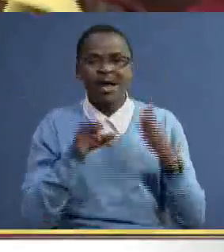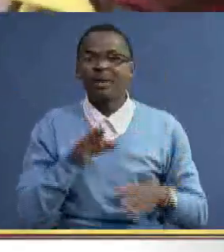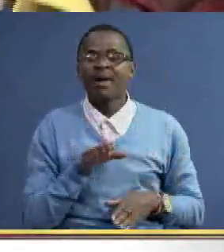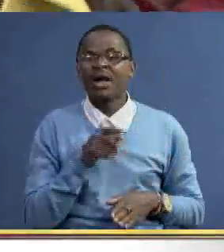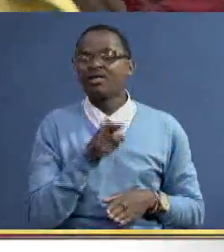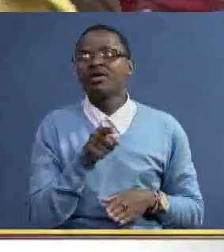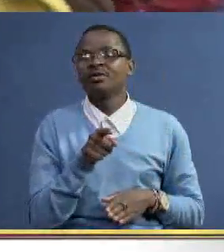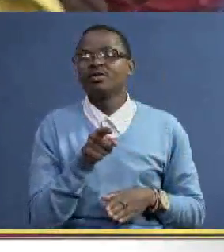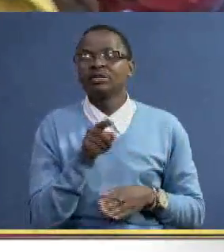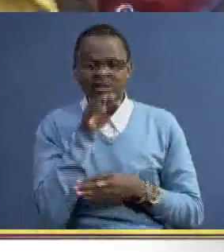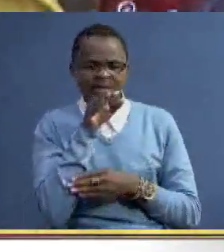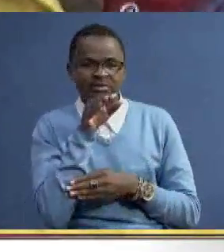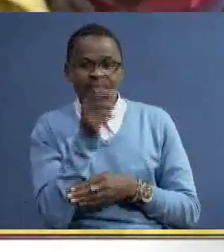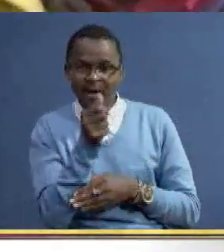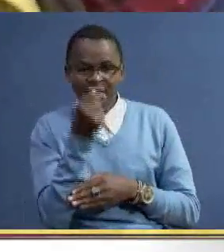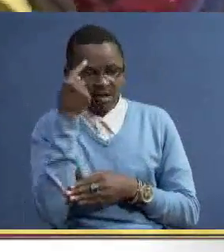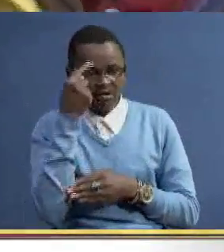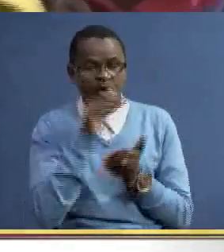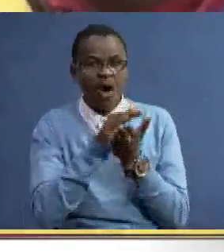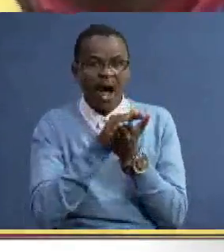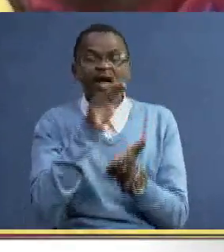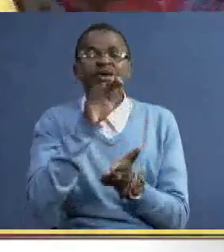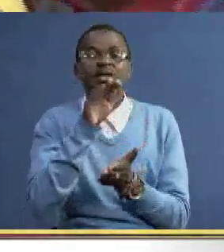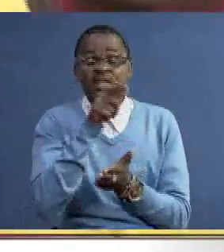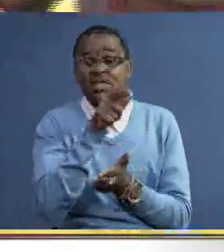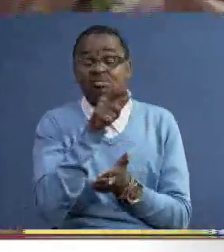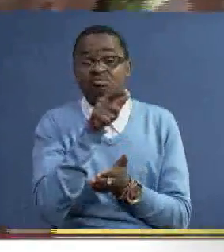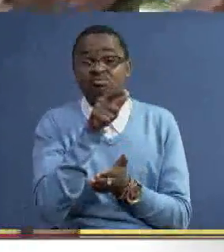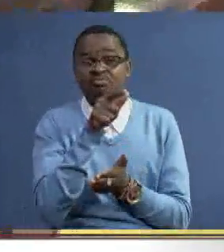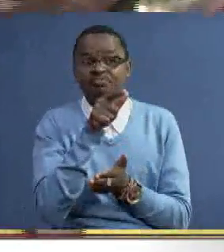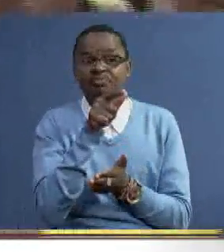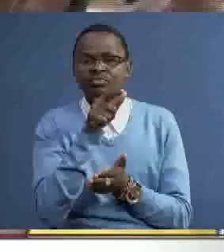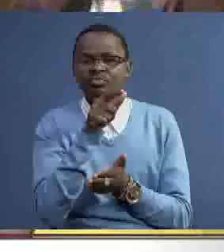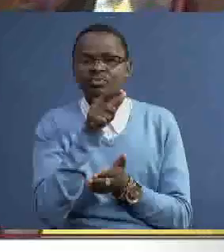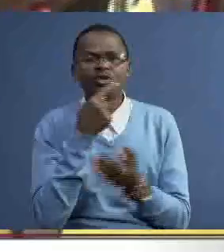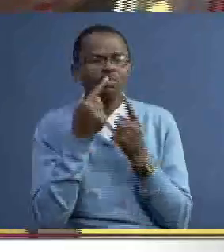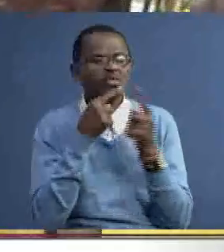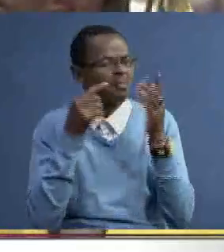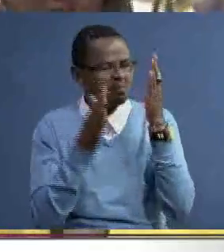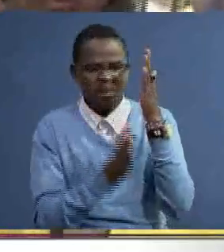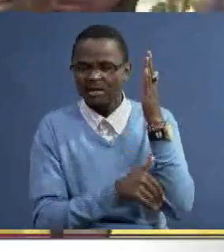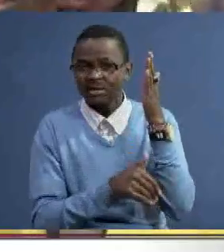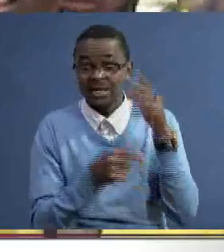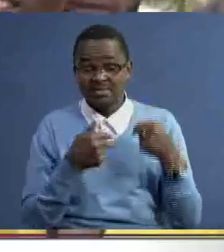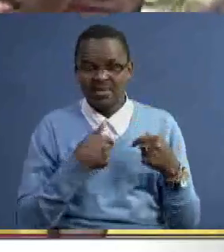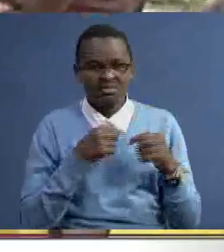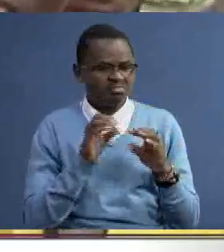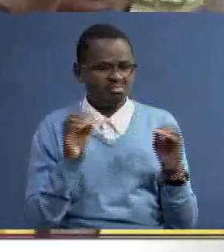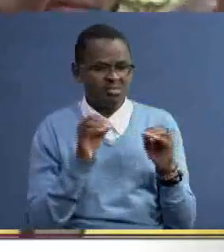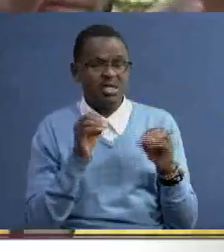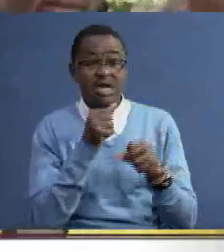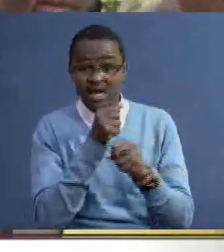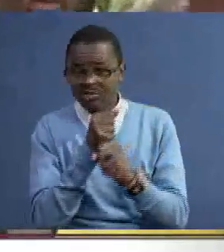sana. Tukuja kuitisha pesa za advance, awa China. Wakaanza kuniongeleshea vibaya. Na mimi hakuna kitu